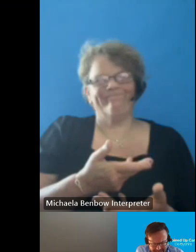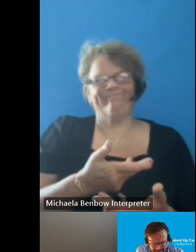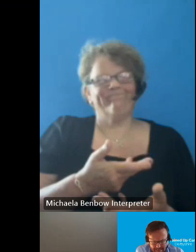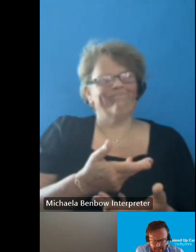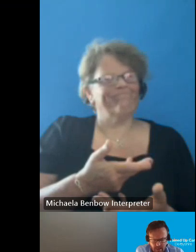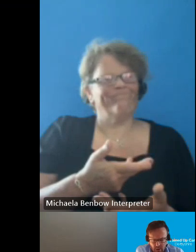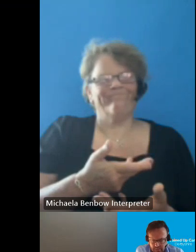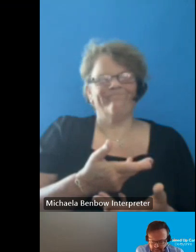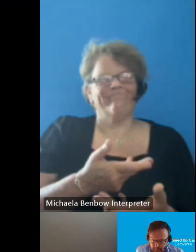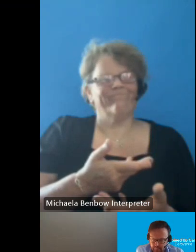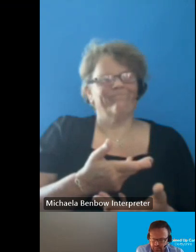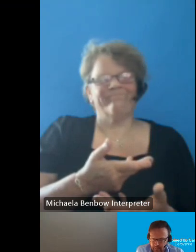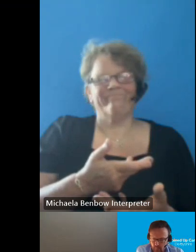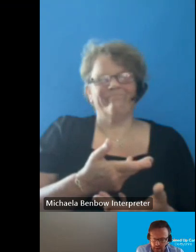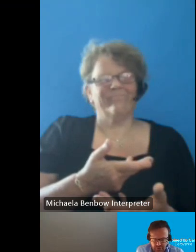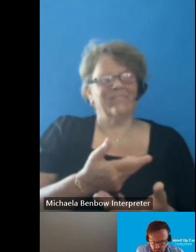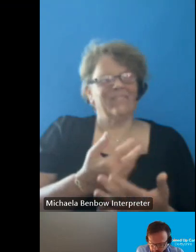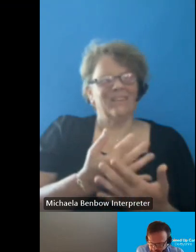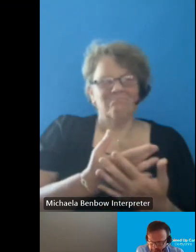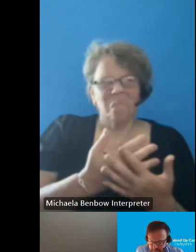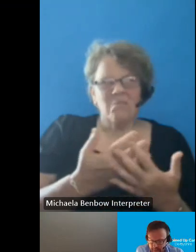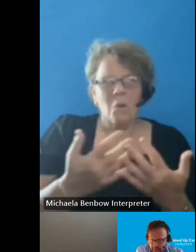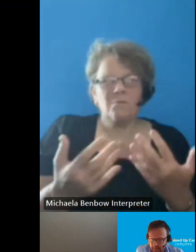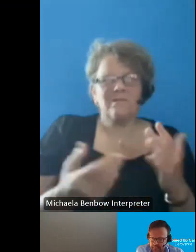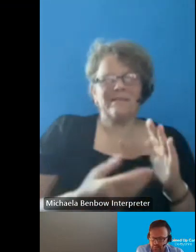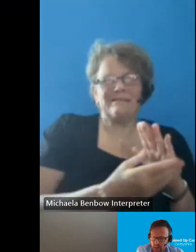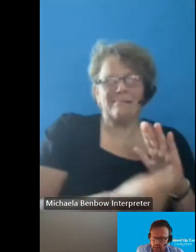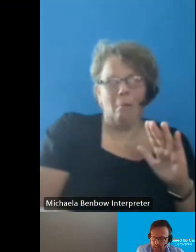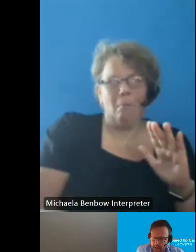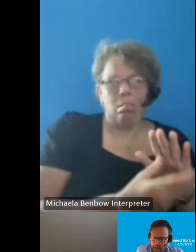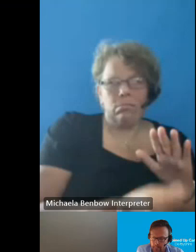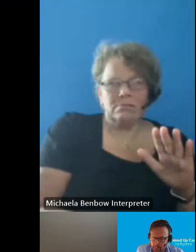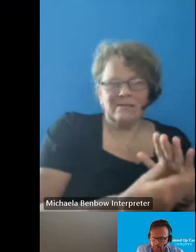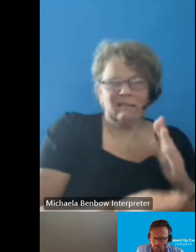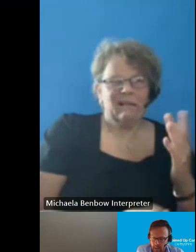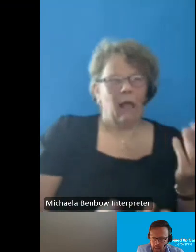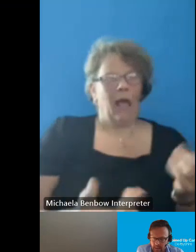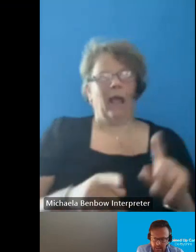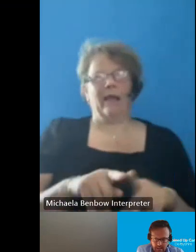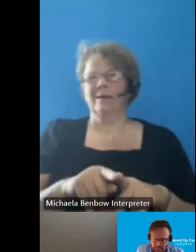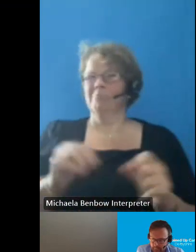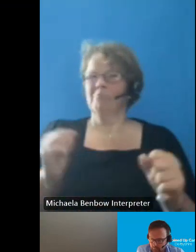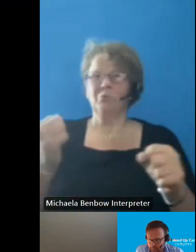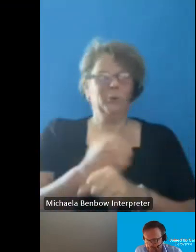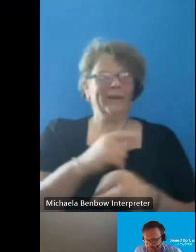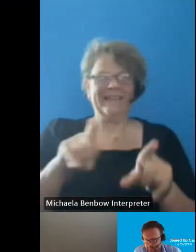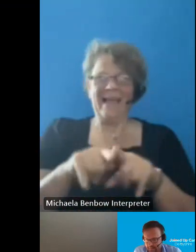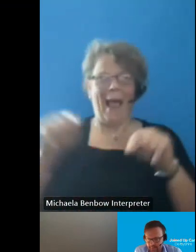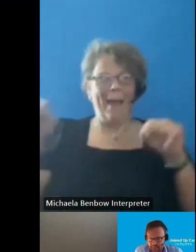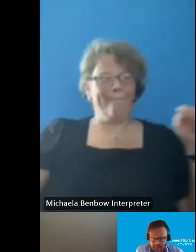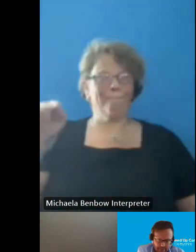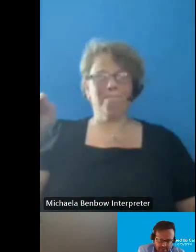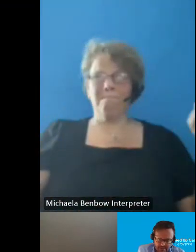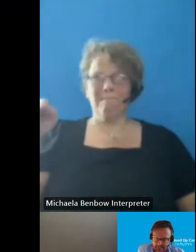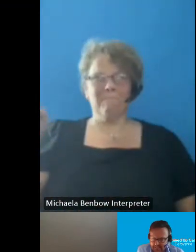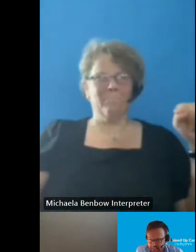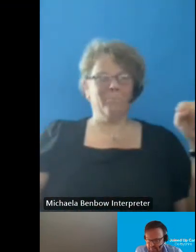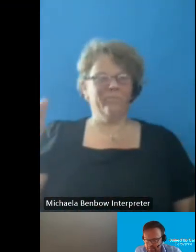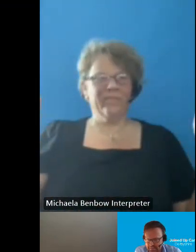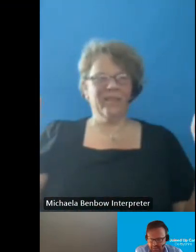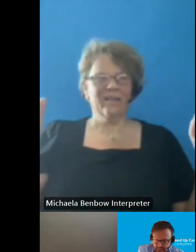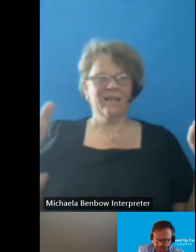there's a litany of examples about where we're duplicating things, where people are getting